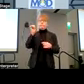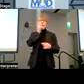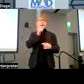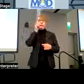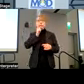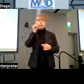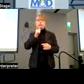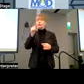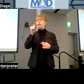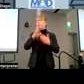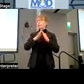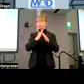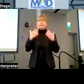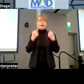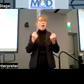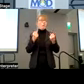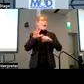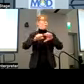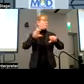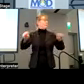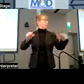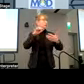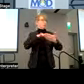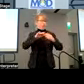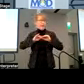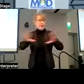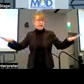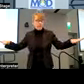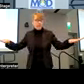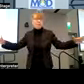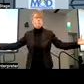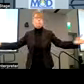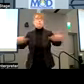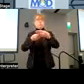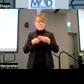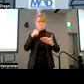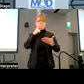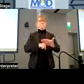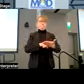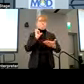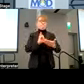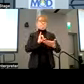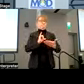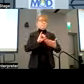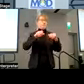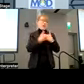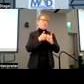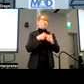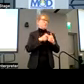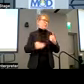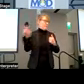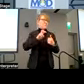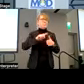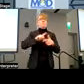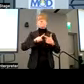health outreach survey, they identified that patients had challenges with travel and also with